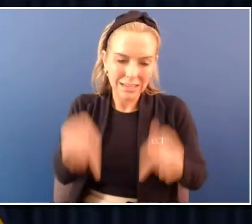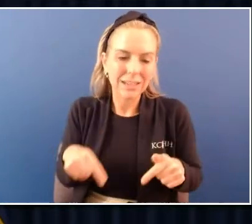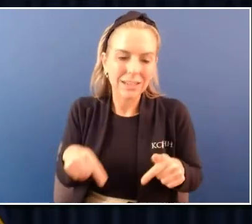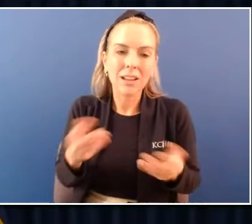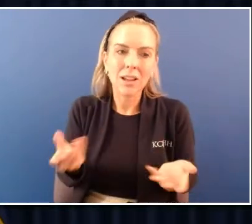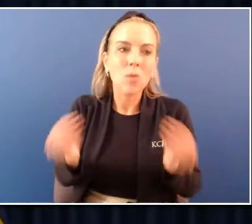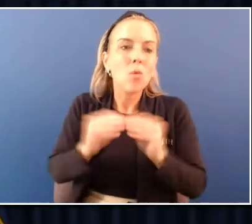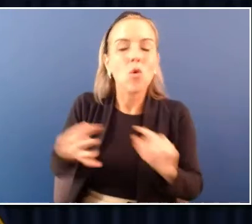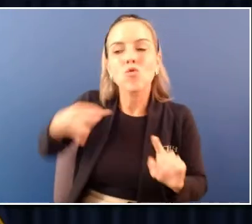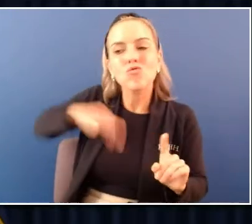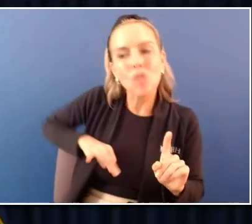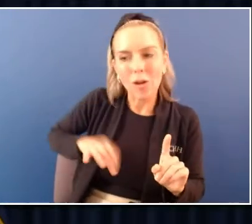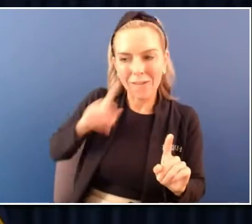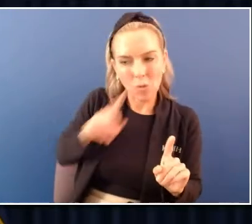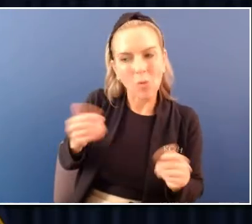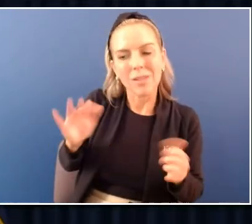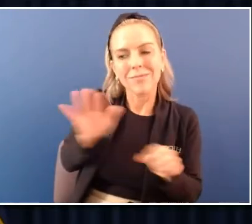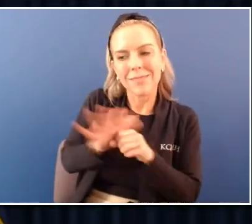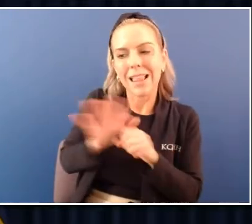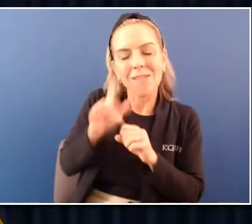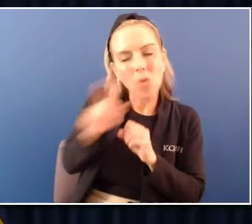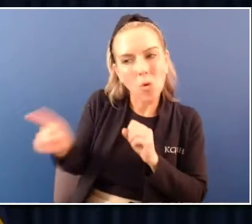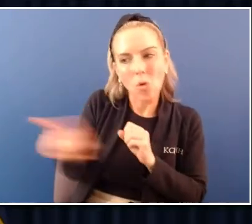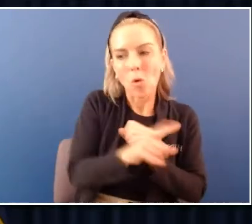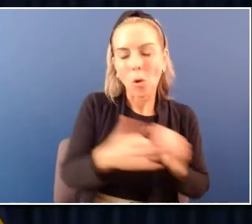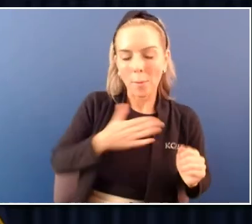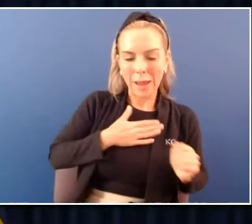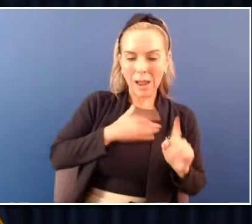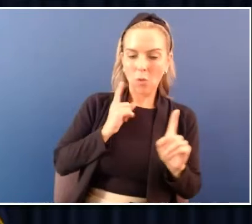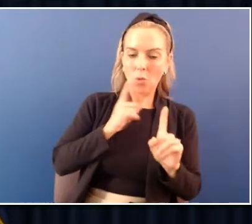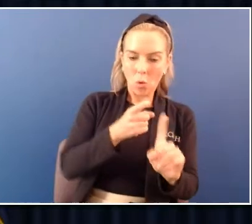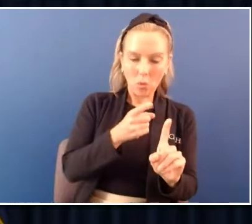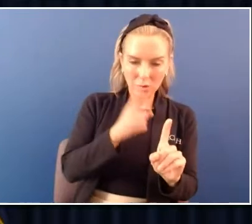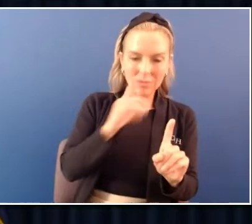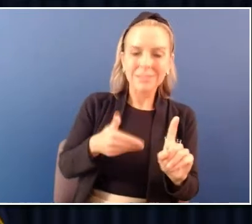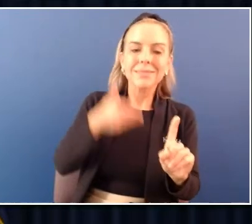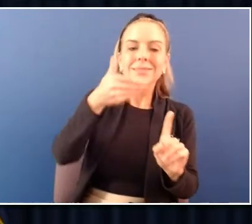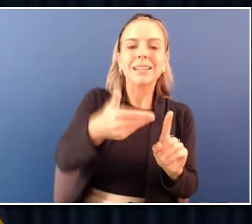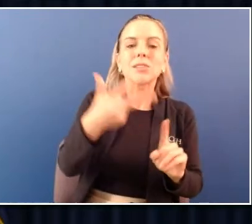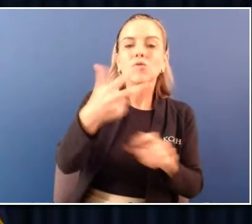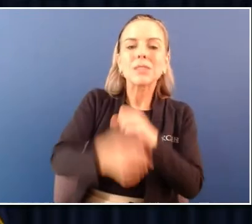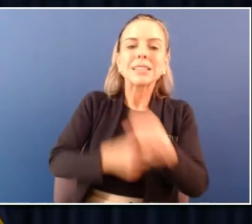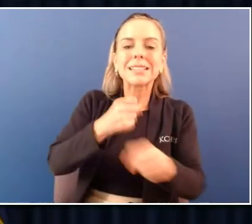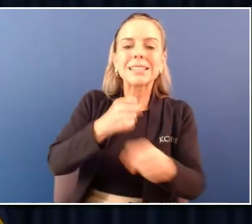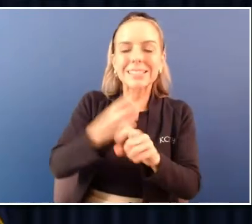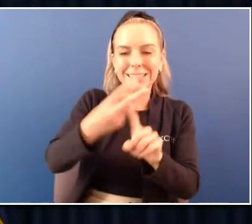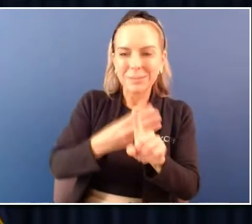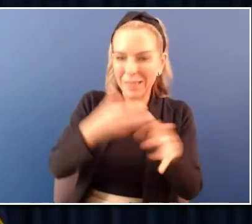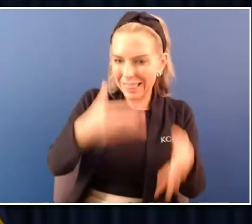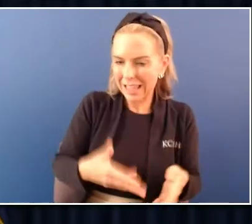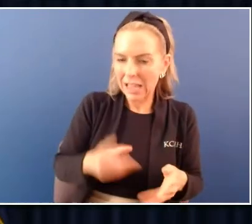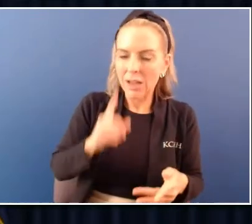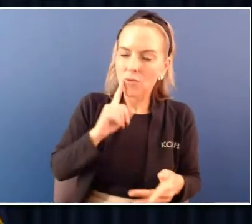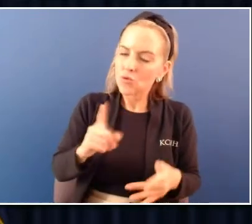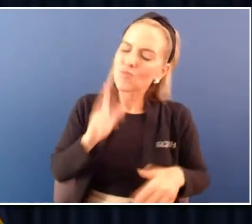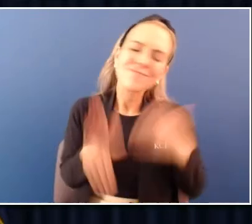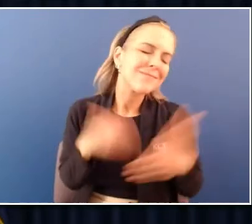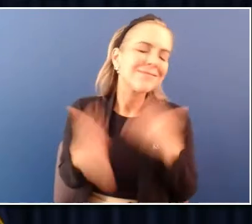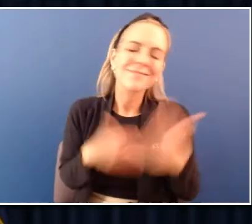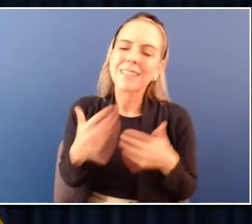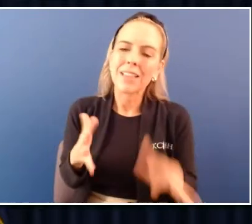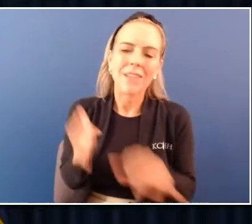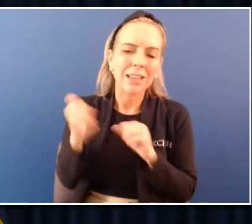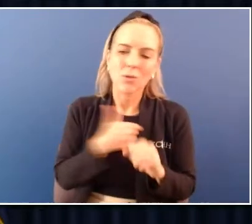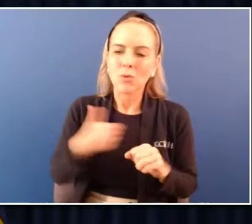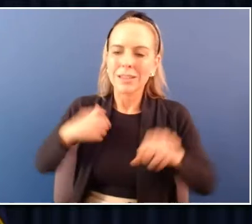for everyone. Our goal, my goal, in these next 3 years and 6 months is to sprint forward as fast as we can to